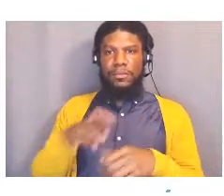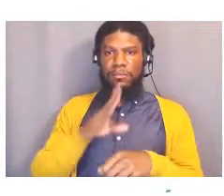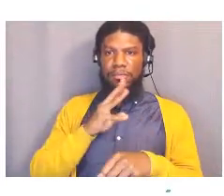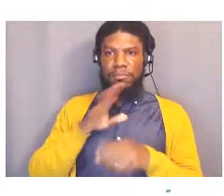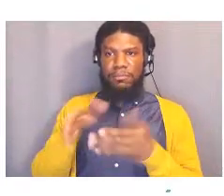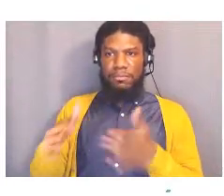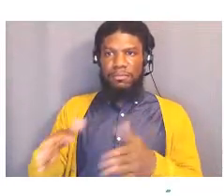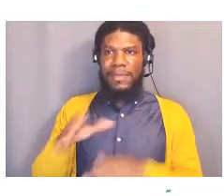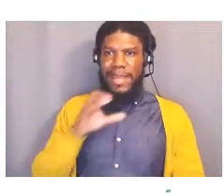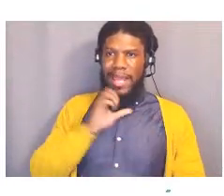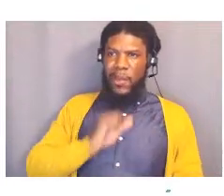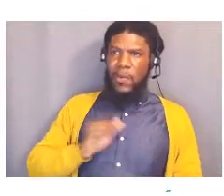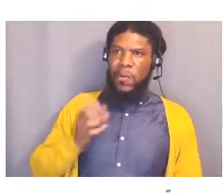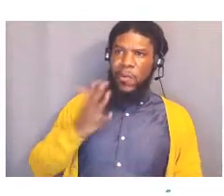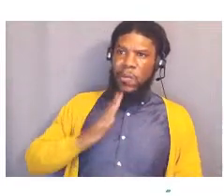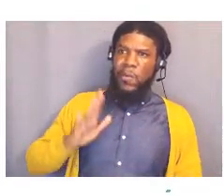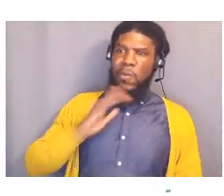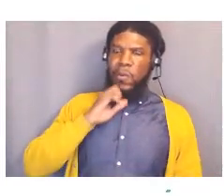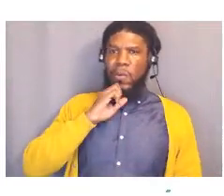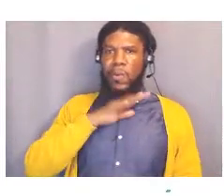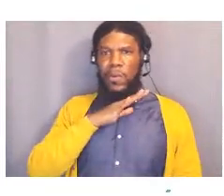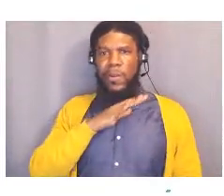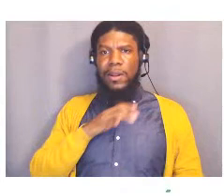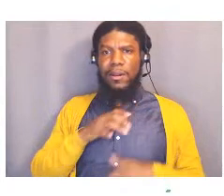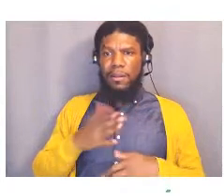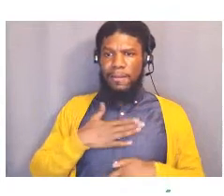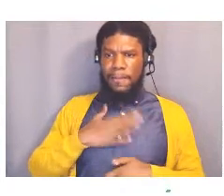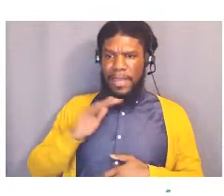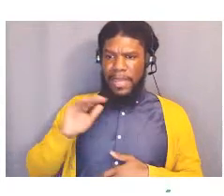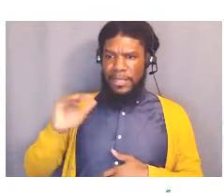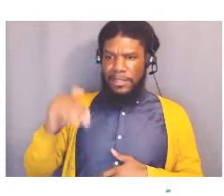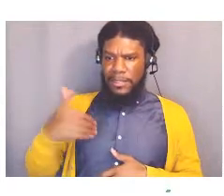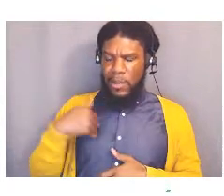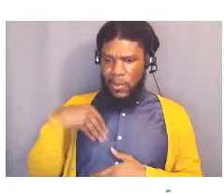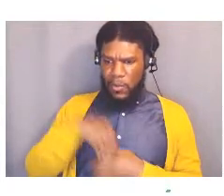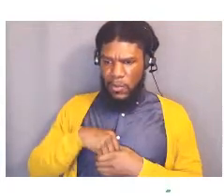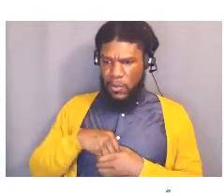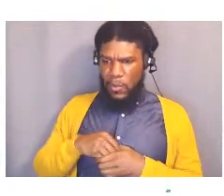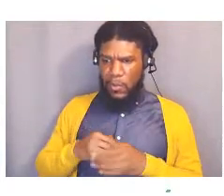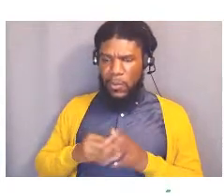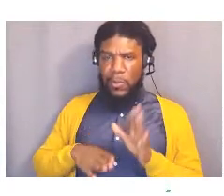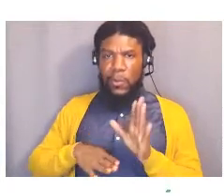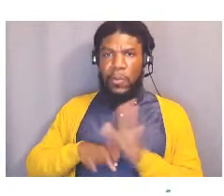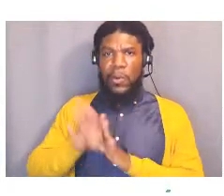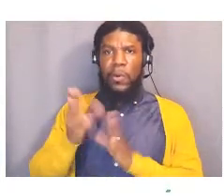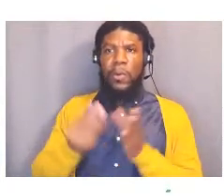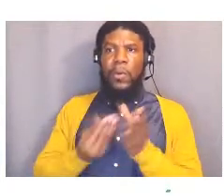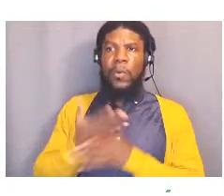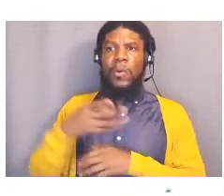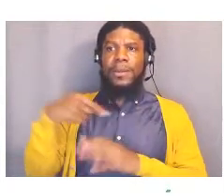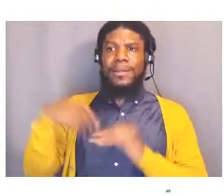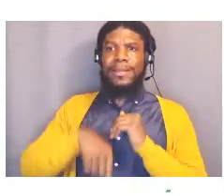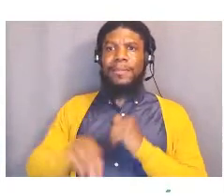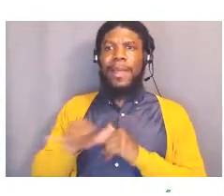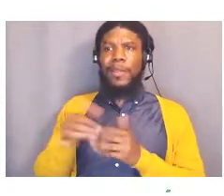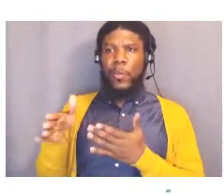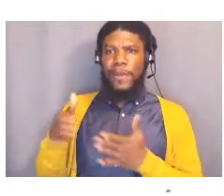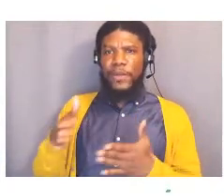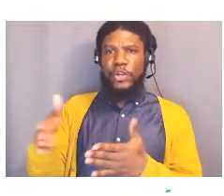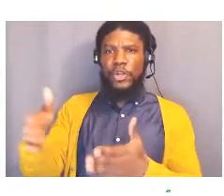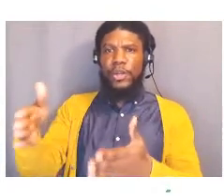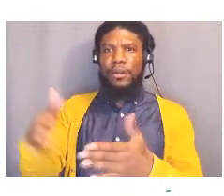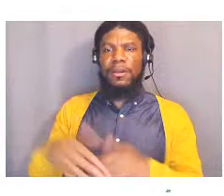has grown deep like the rivers. Yes, I love to travel and write about